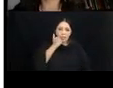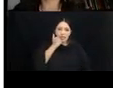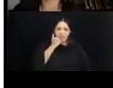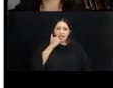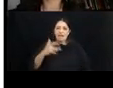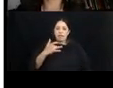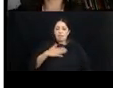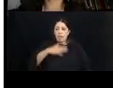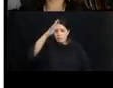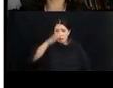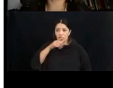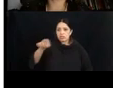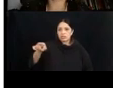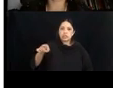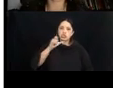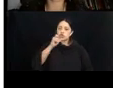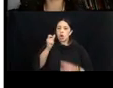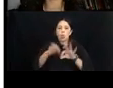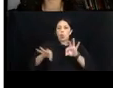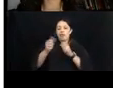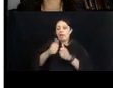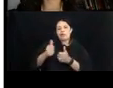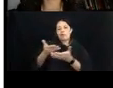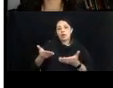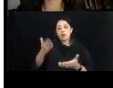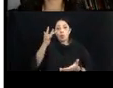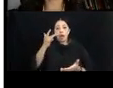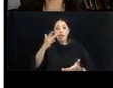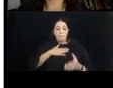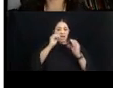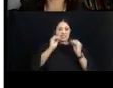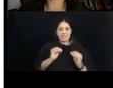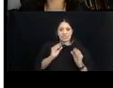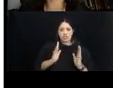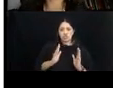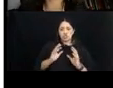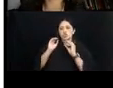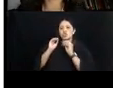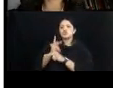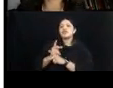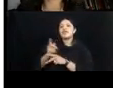anything because the teachers and the schools treated them like children.